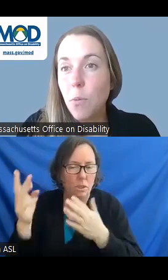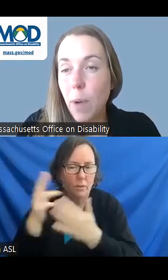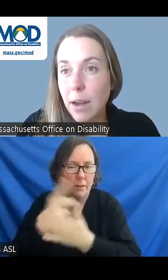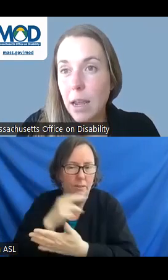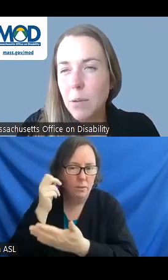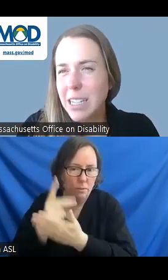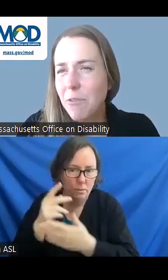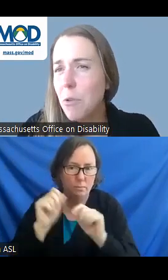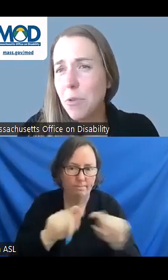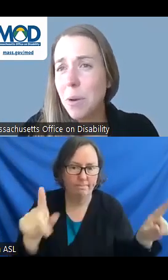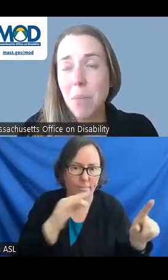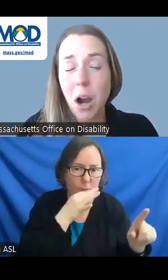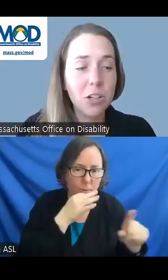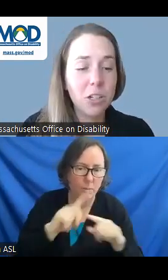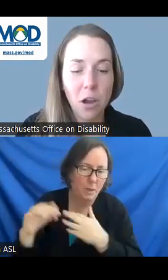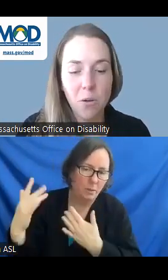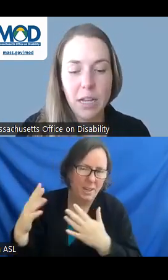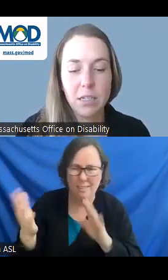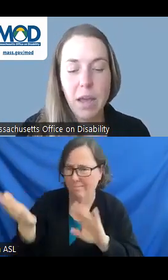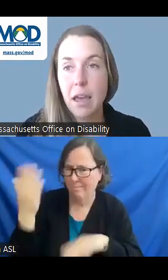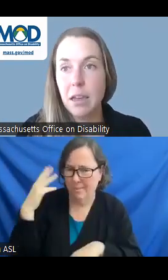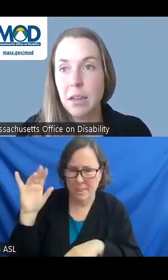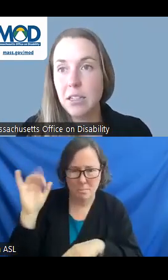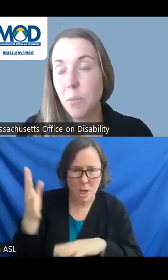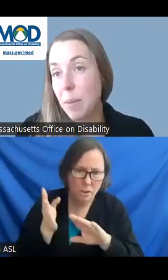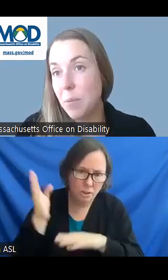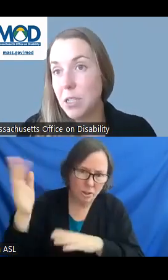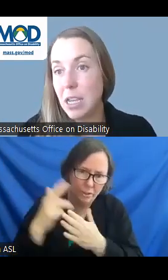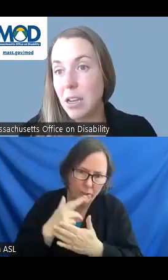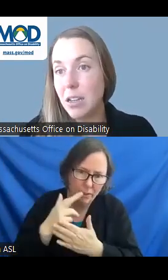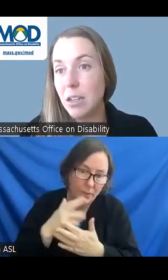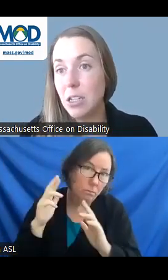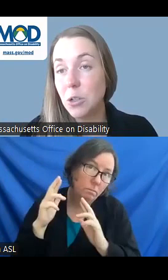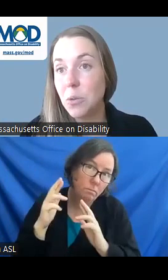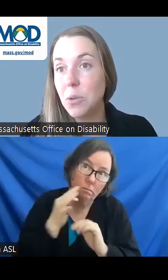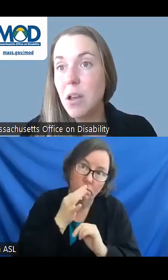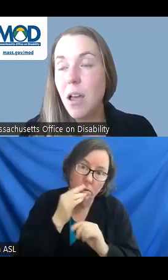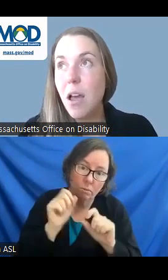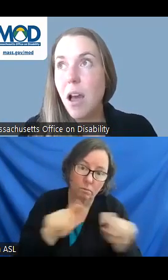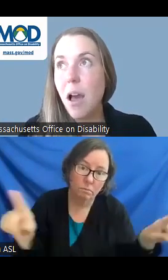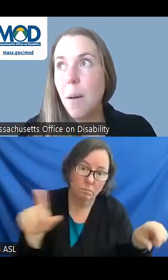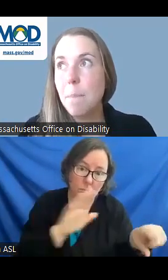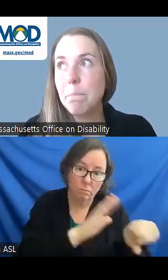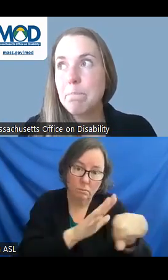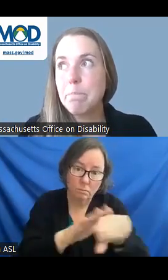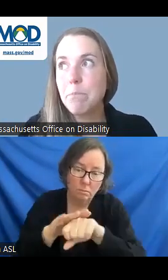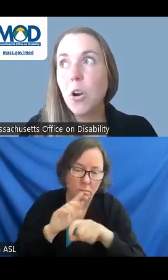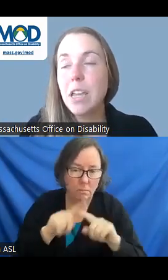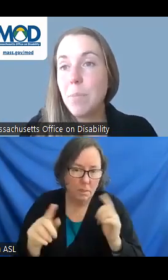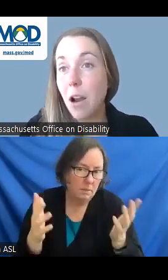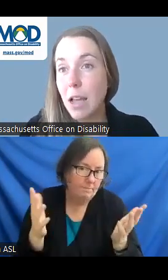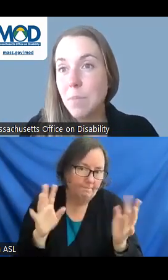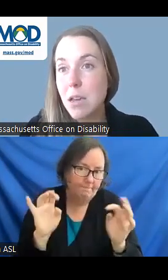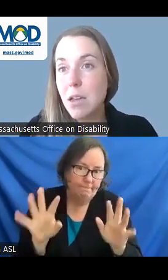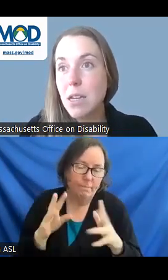kind of waiting. It was sent for review in March, so it's May. So maybe we'll see it soon. We're